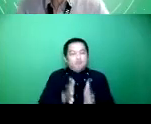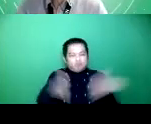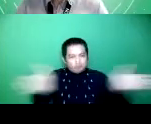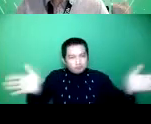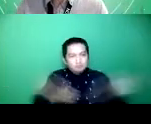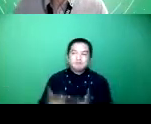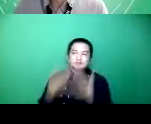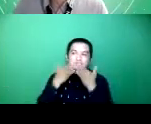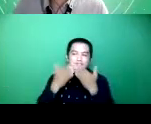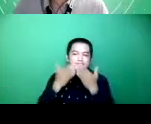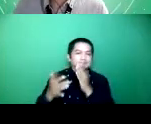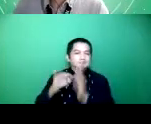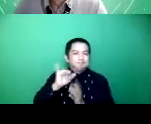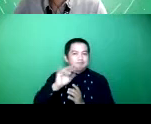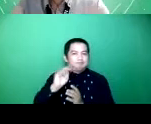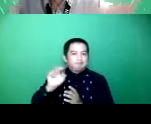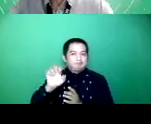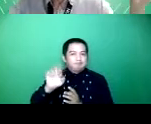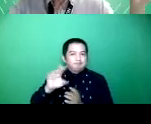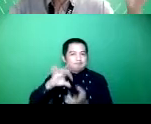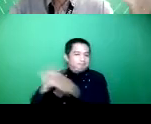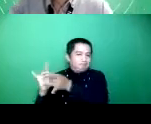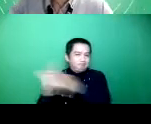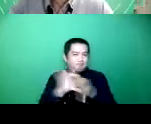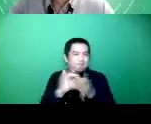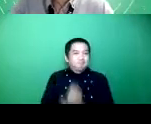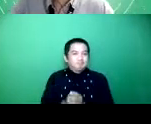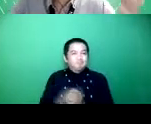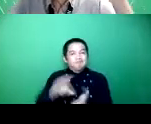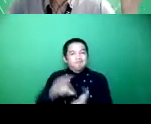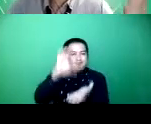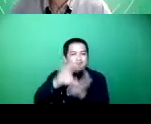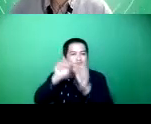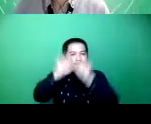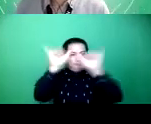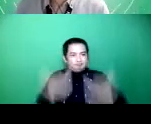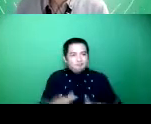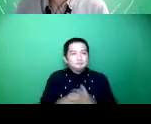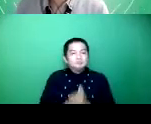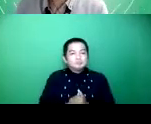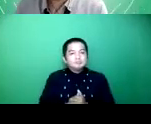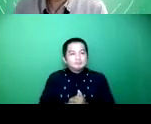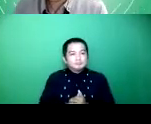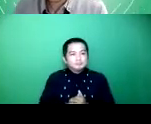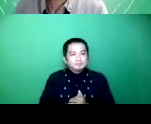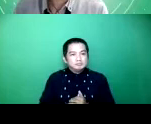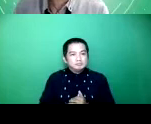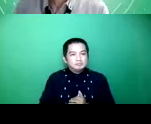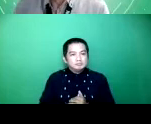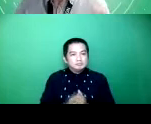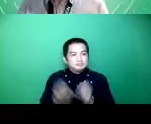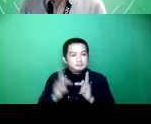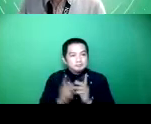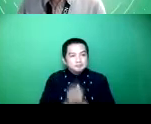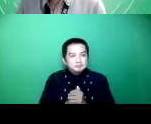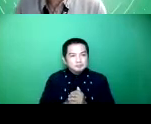to interconnected networks, you have this decentralized system of components and units. Okay.